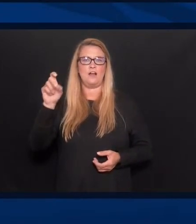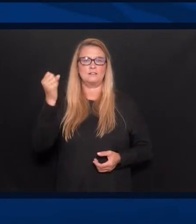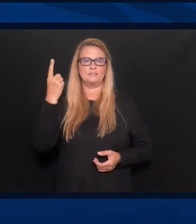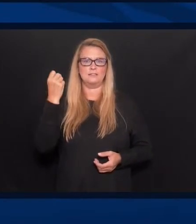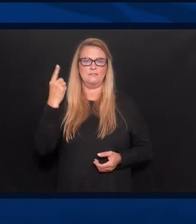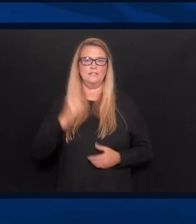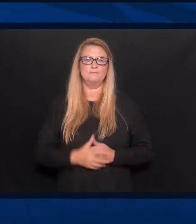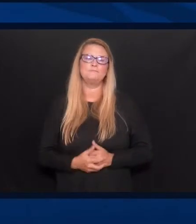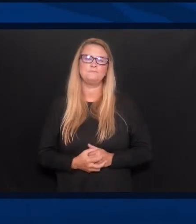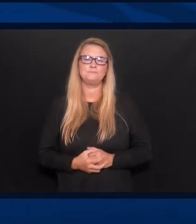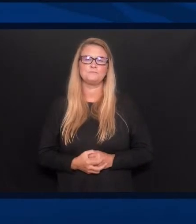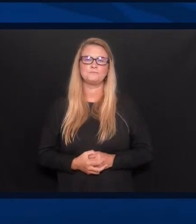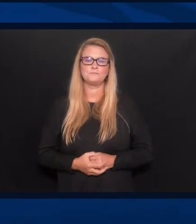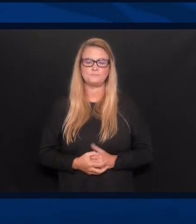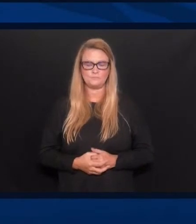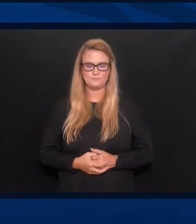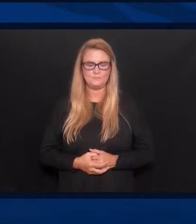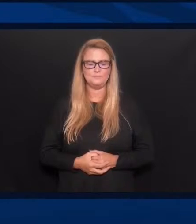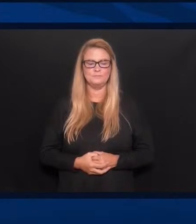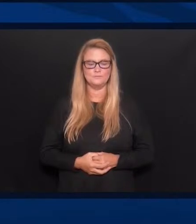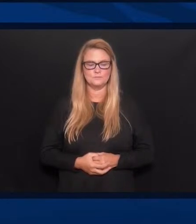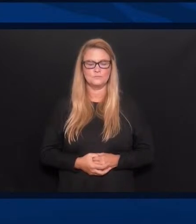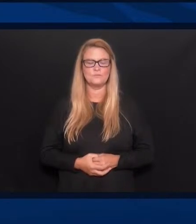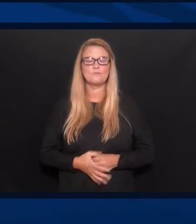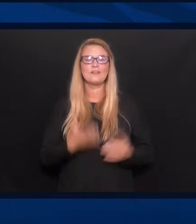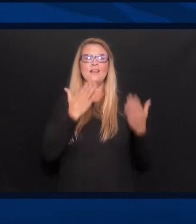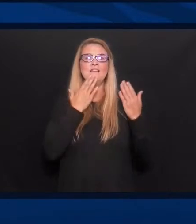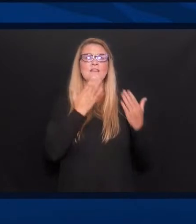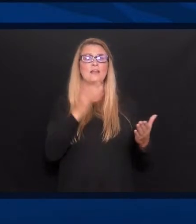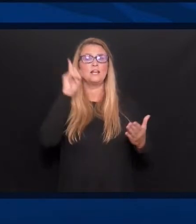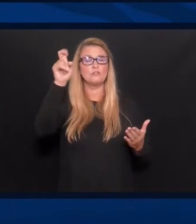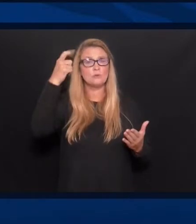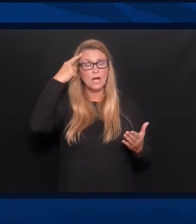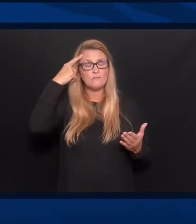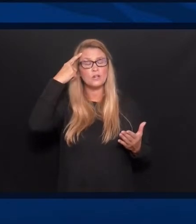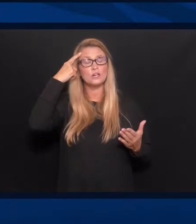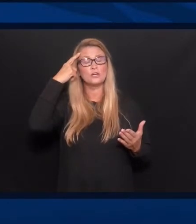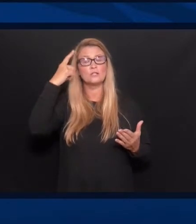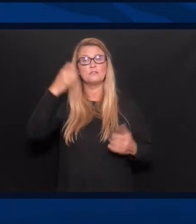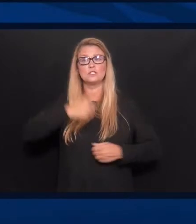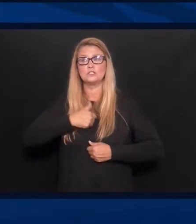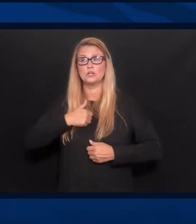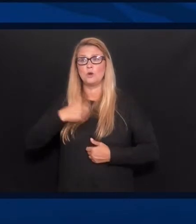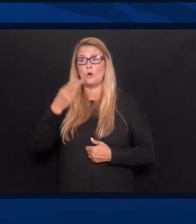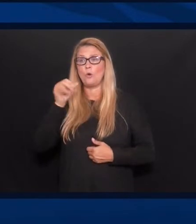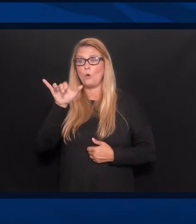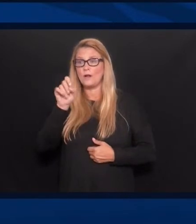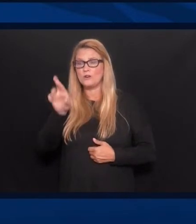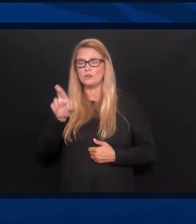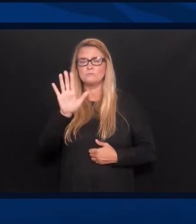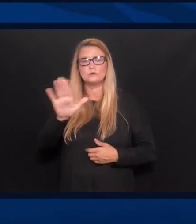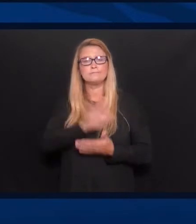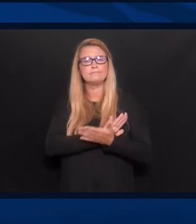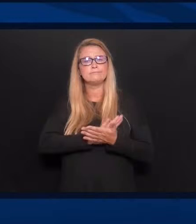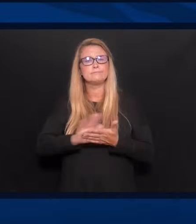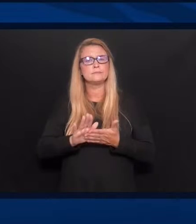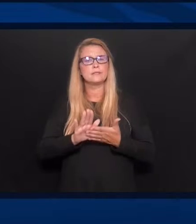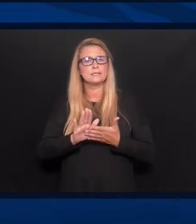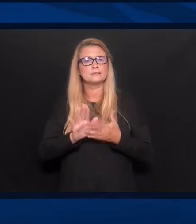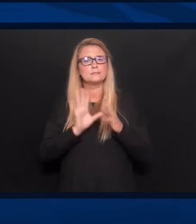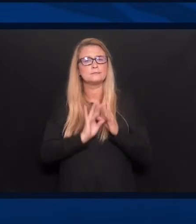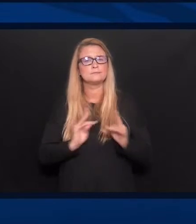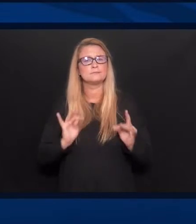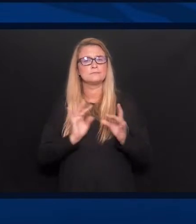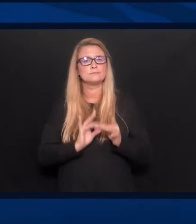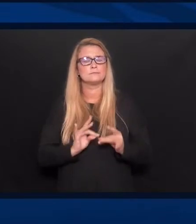Thank you for taking my question. Thank you, Governor, Justice, and General Hoyer, for your kind words. Unfortunately, add another city